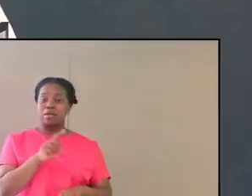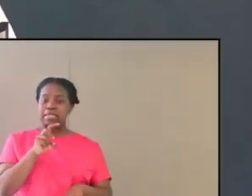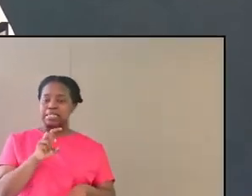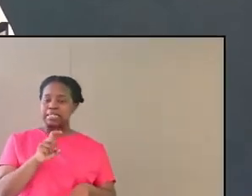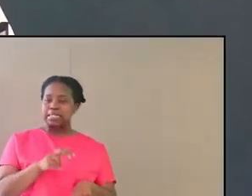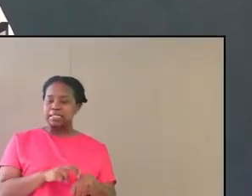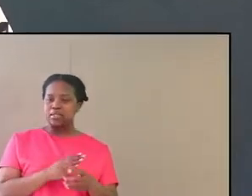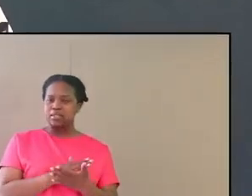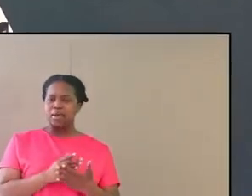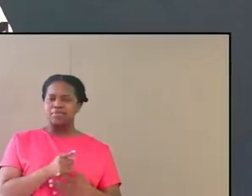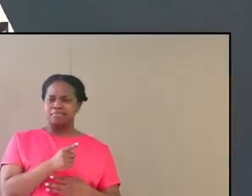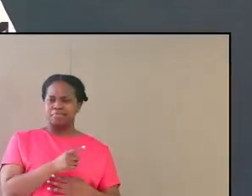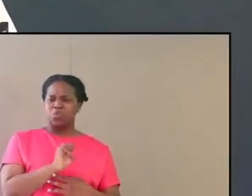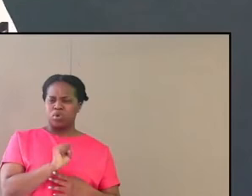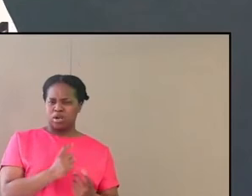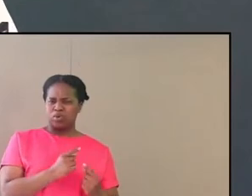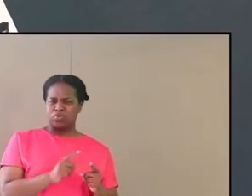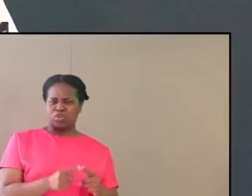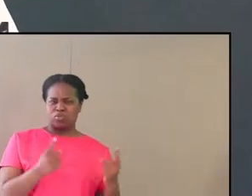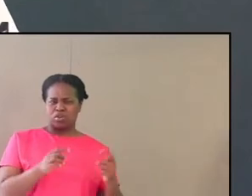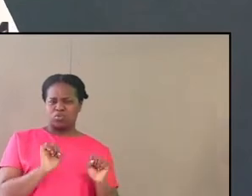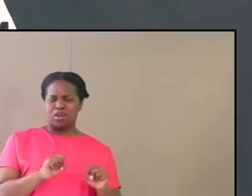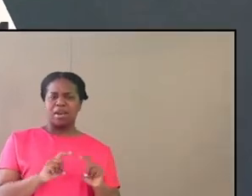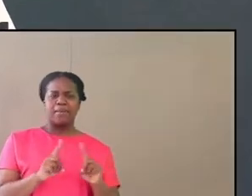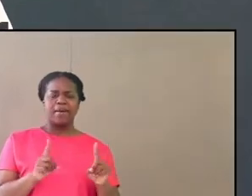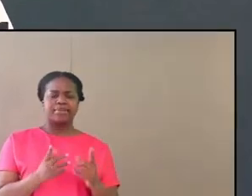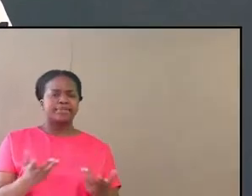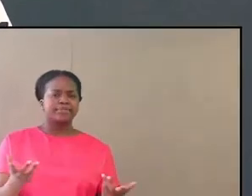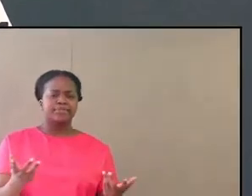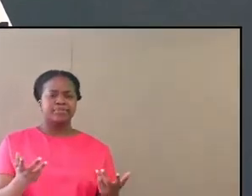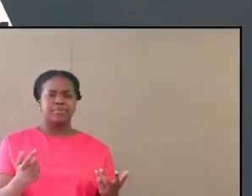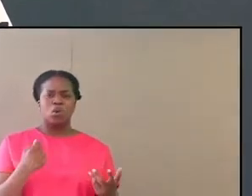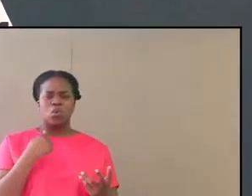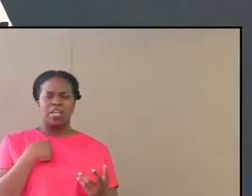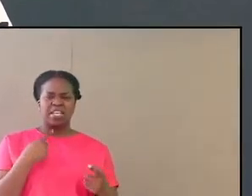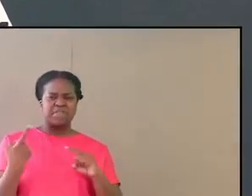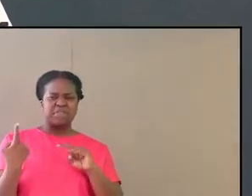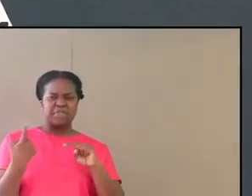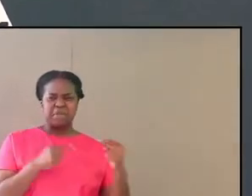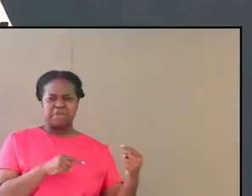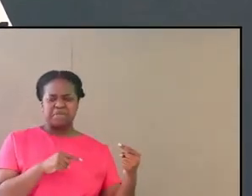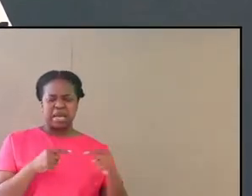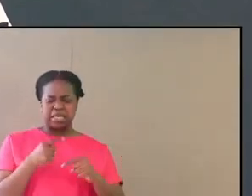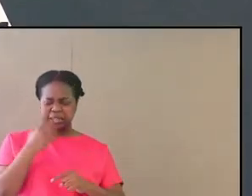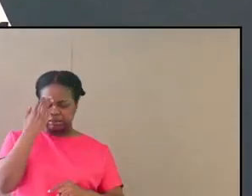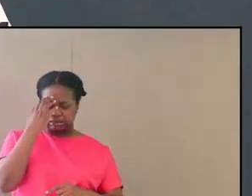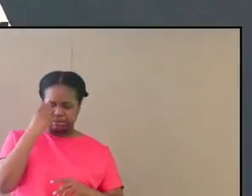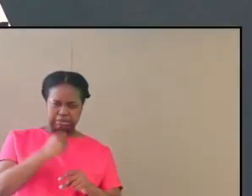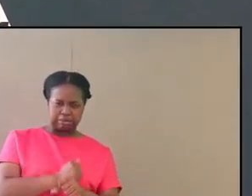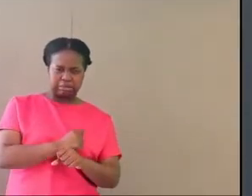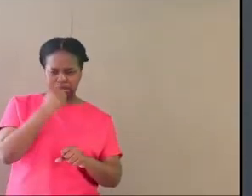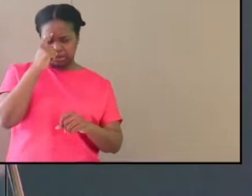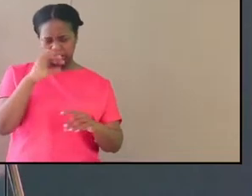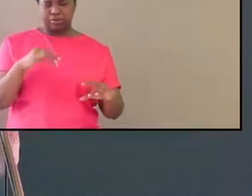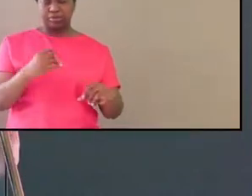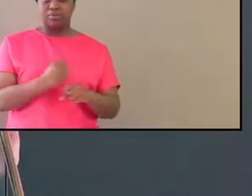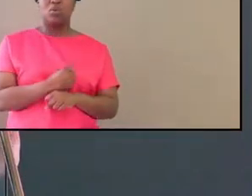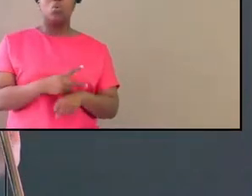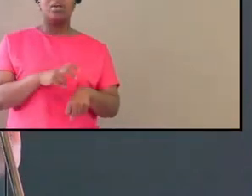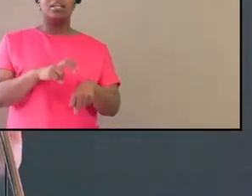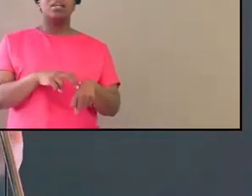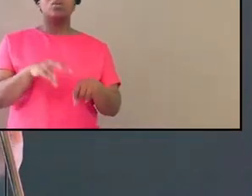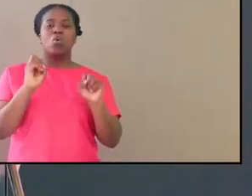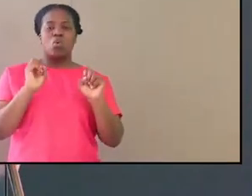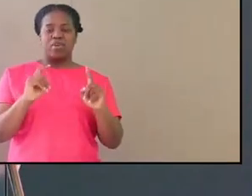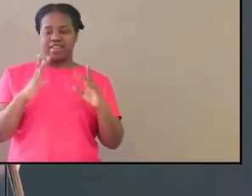things could have been done differently. But there's no point in us beating ourselves up. We need to just say, what then do